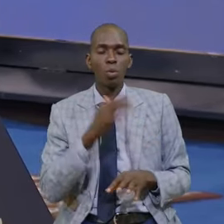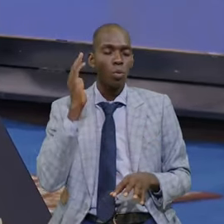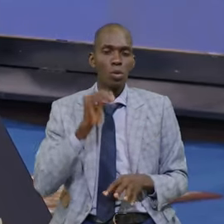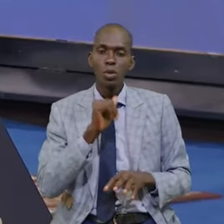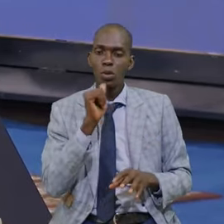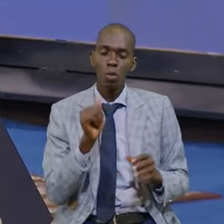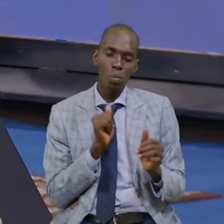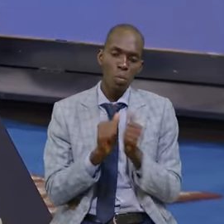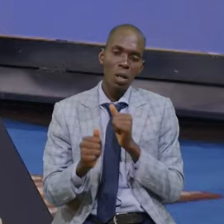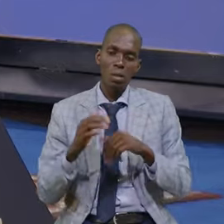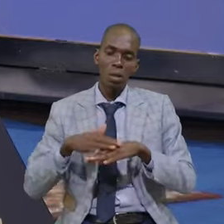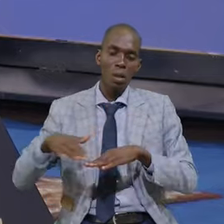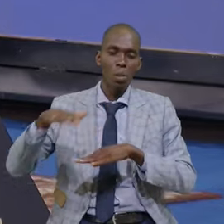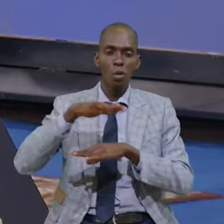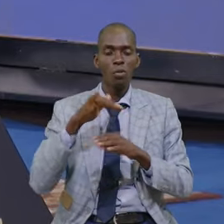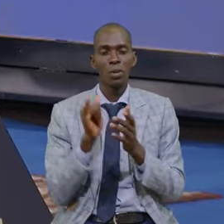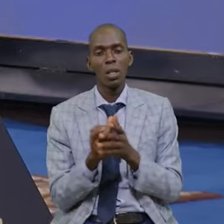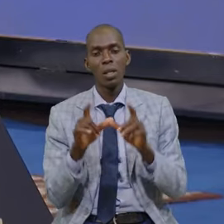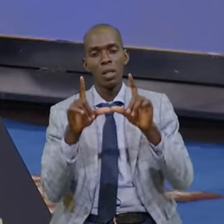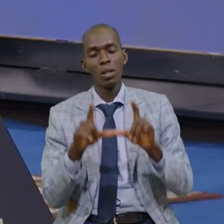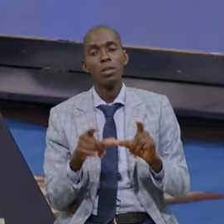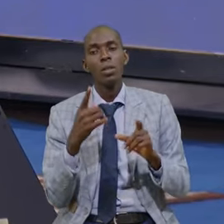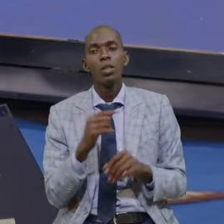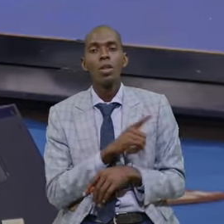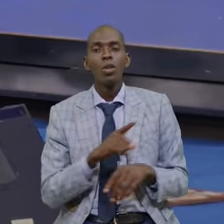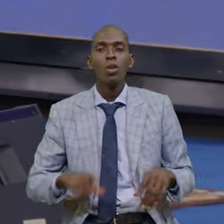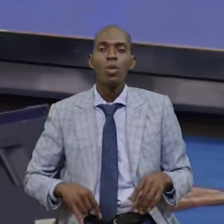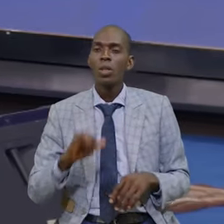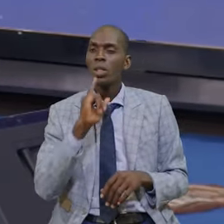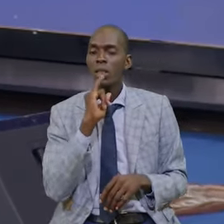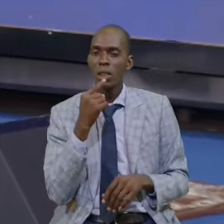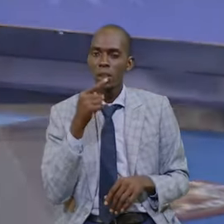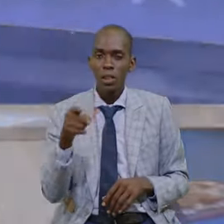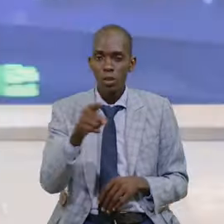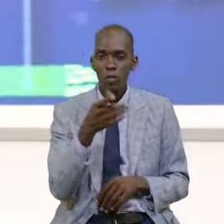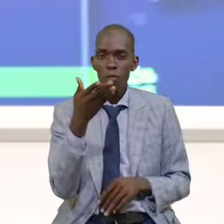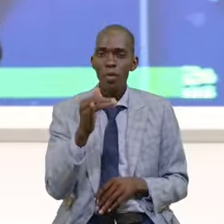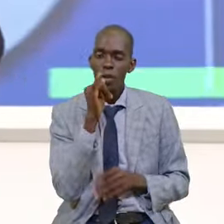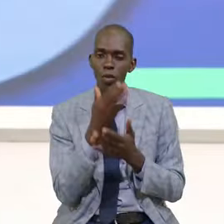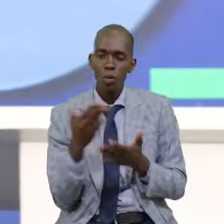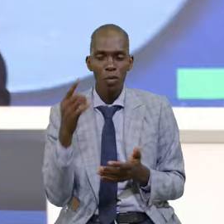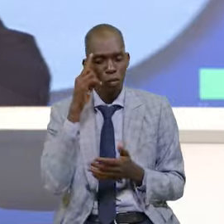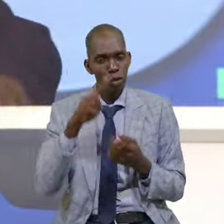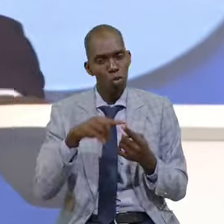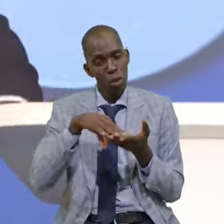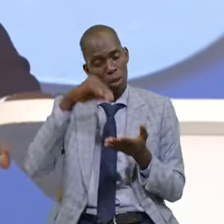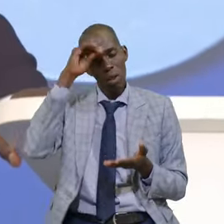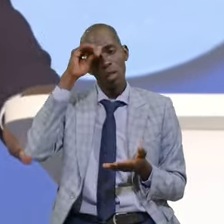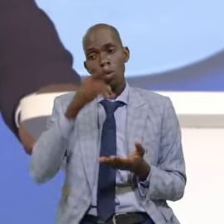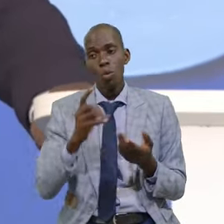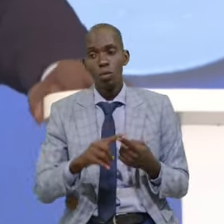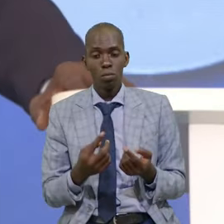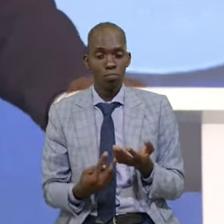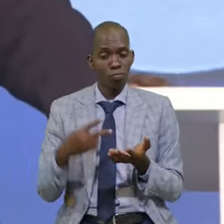level. But the Lord is saying, there's something for you to learn. There's something for you to learn. You want to get up, you want to